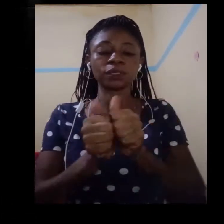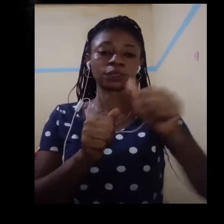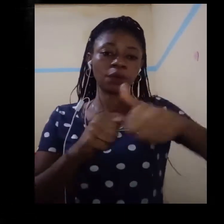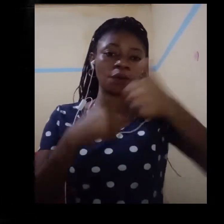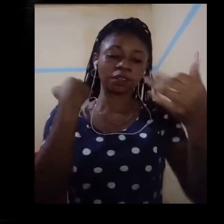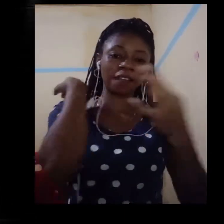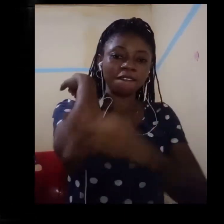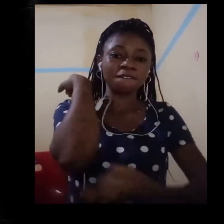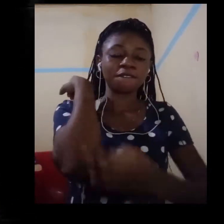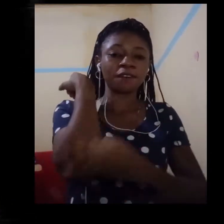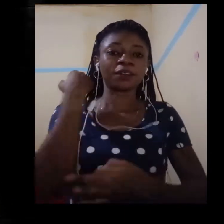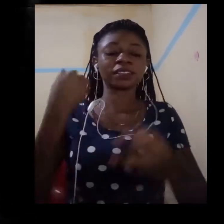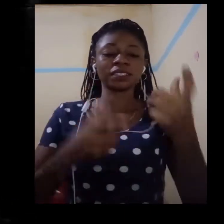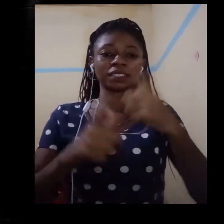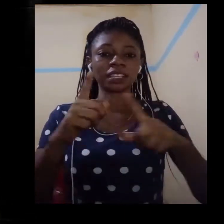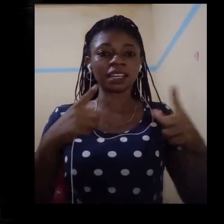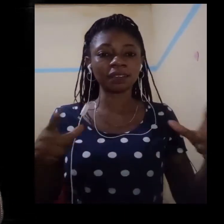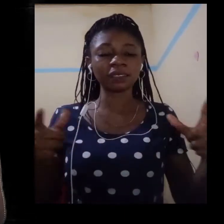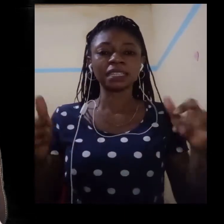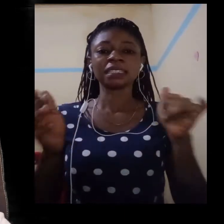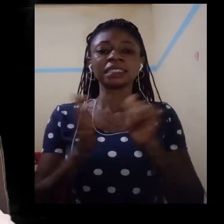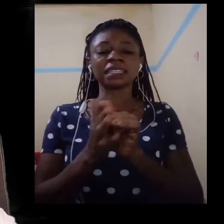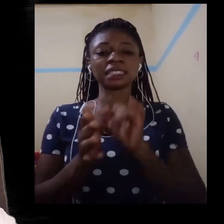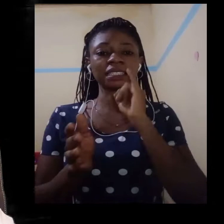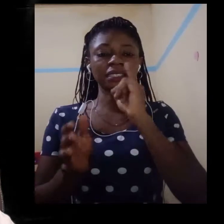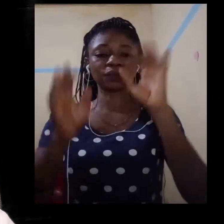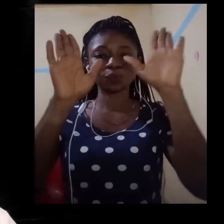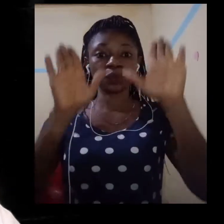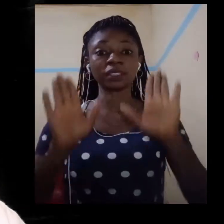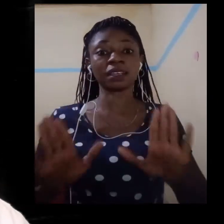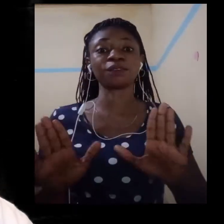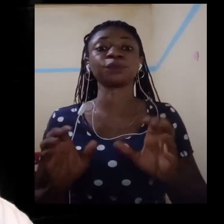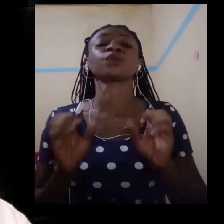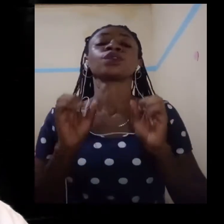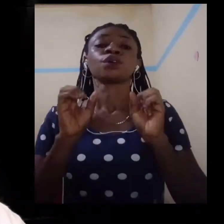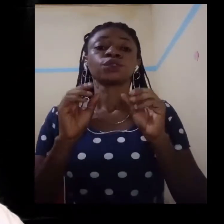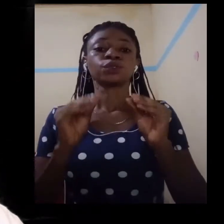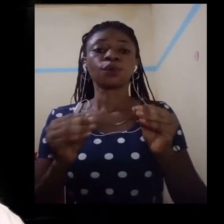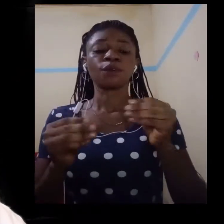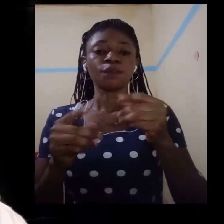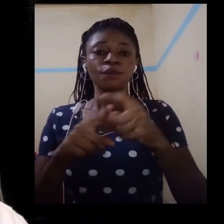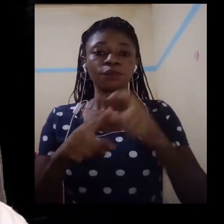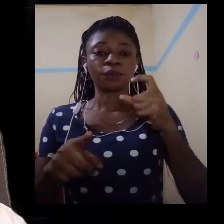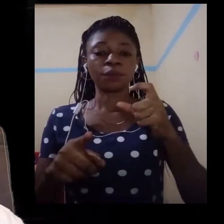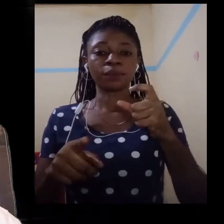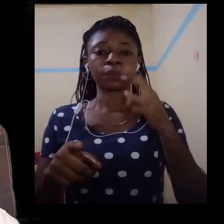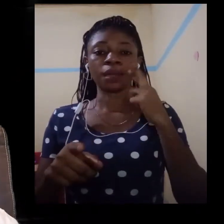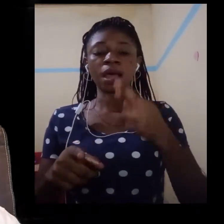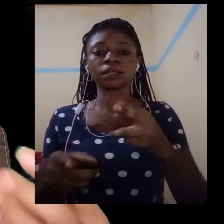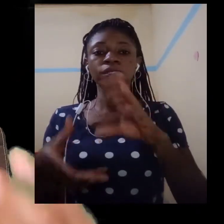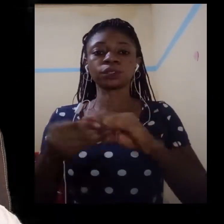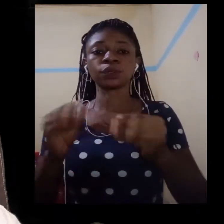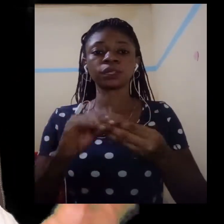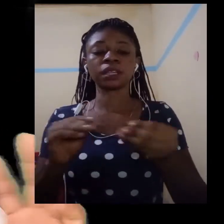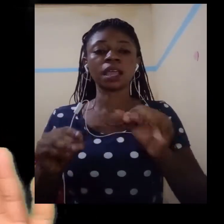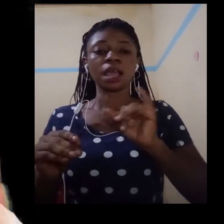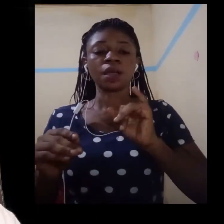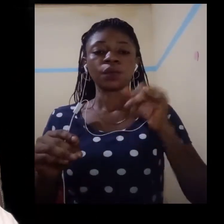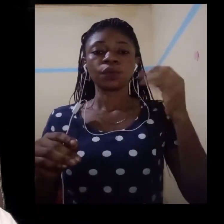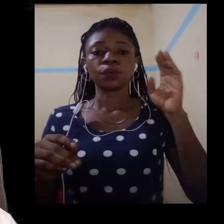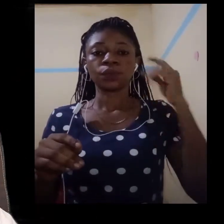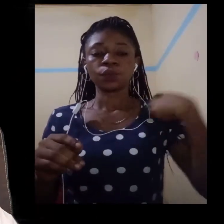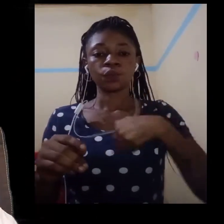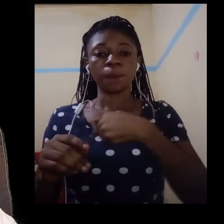that is a fascinating thing. And so from her story we're going to be looking at a few things. We're going to be looking at